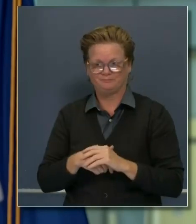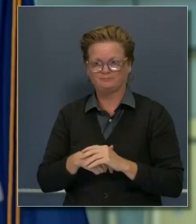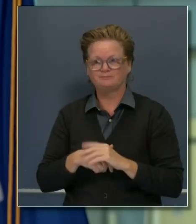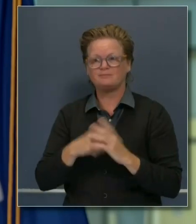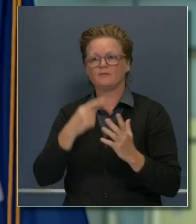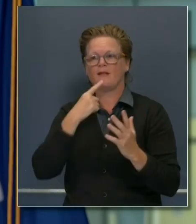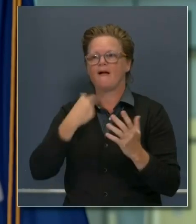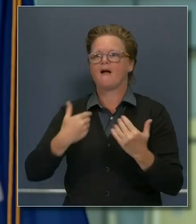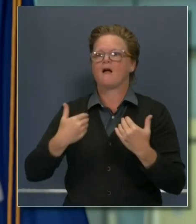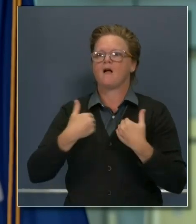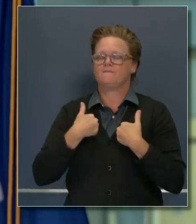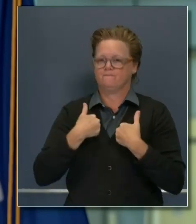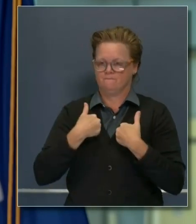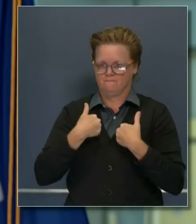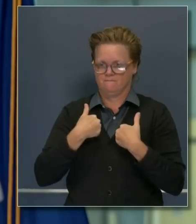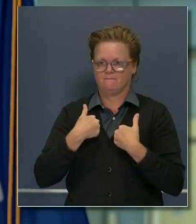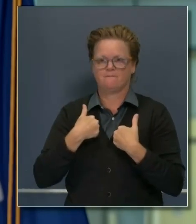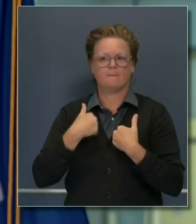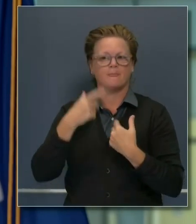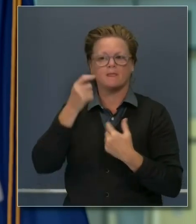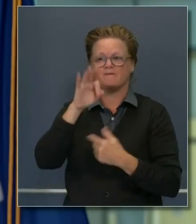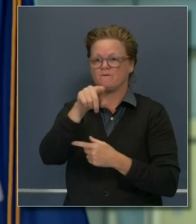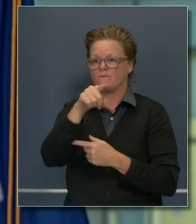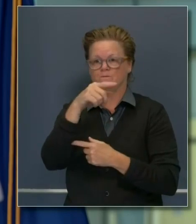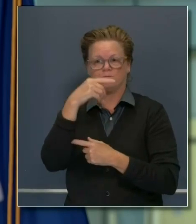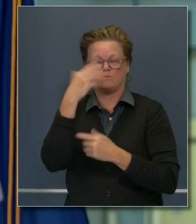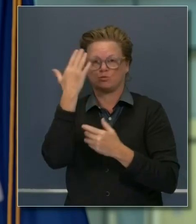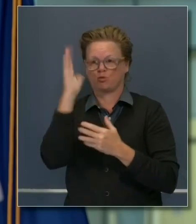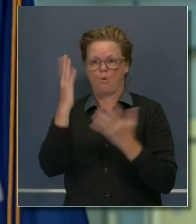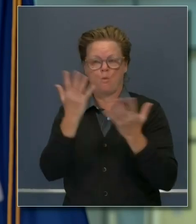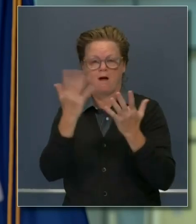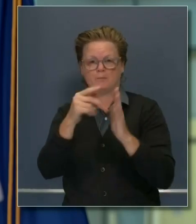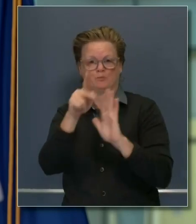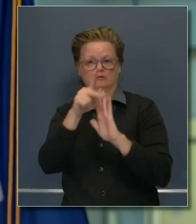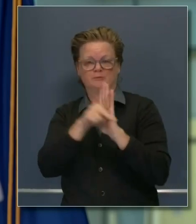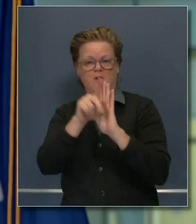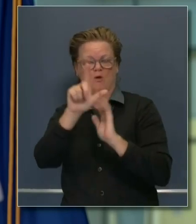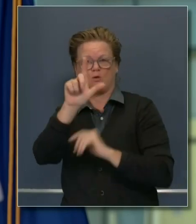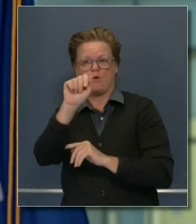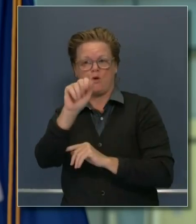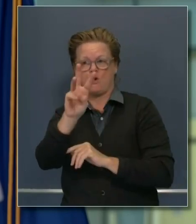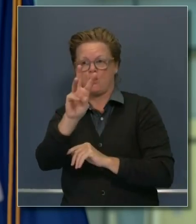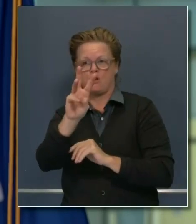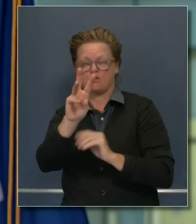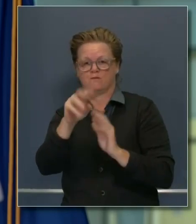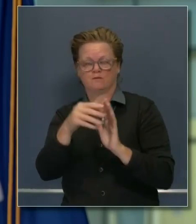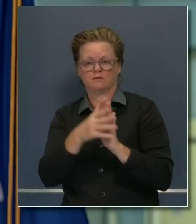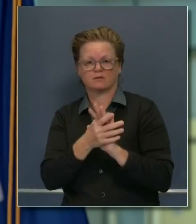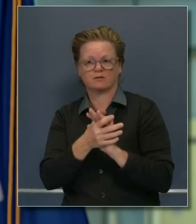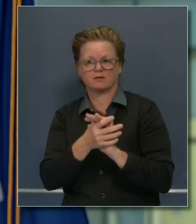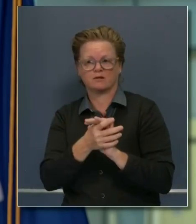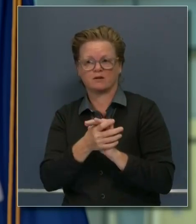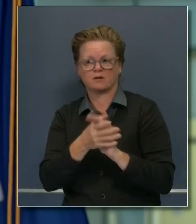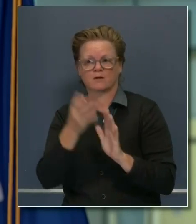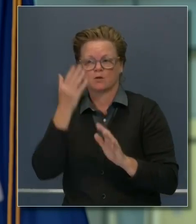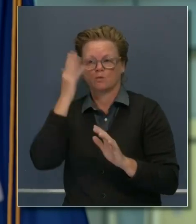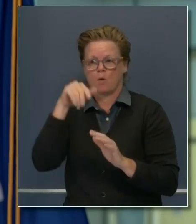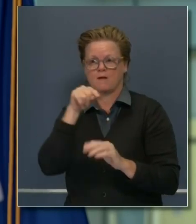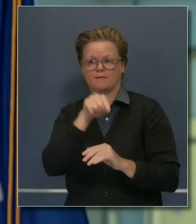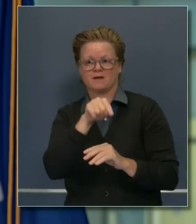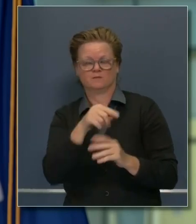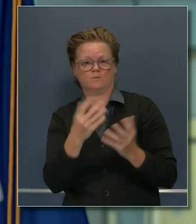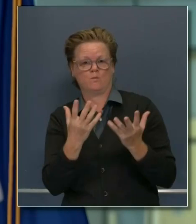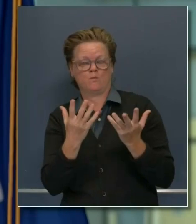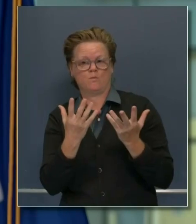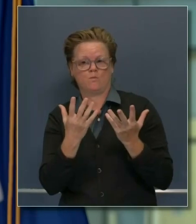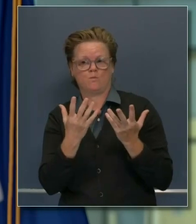to dust up on some of these constitutional principles to consider these requests in light of how this nation was founded